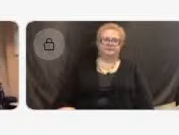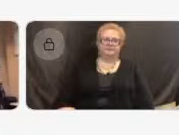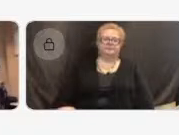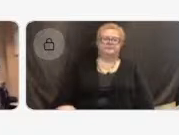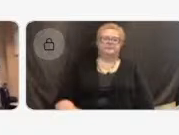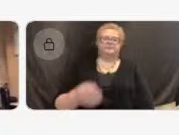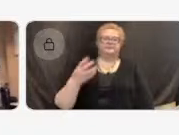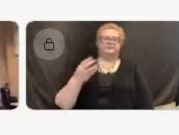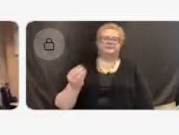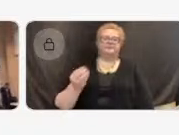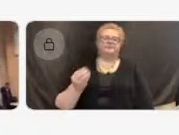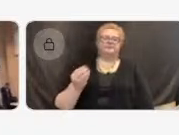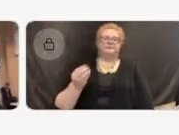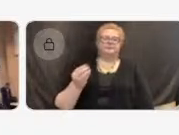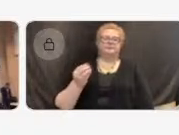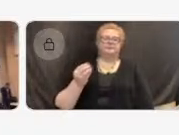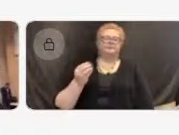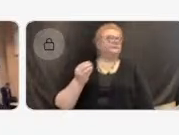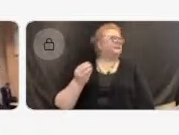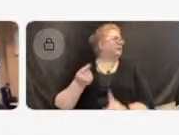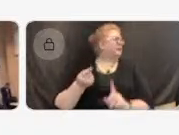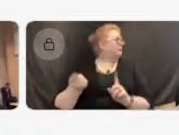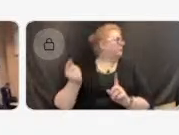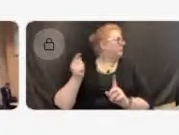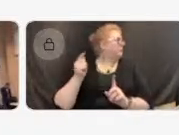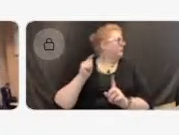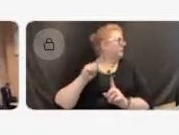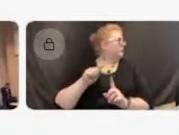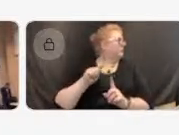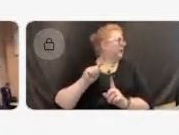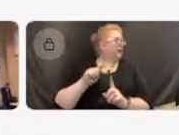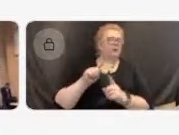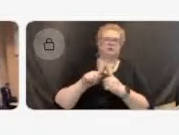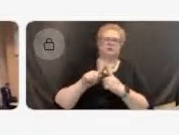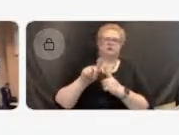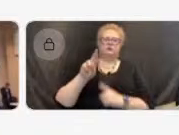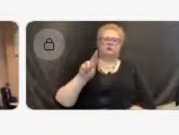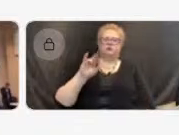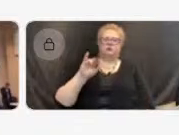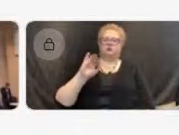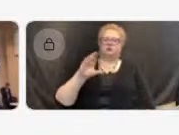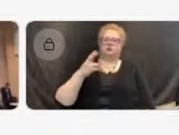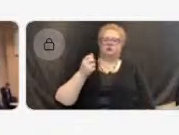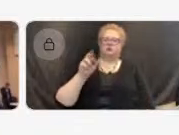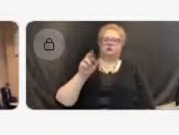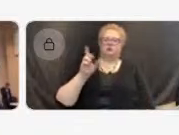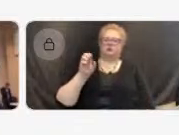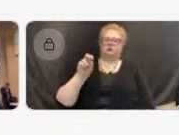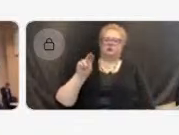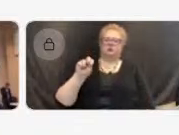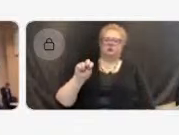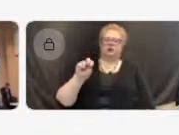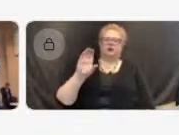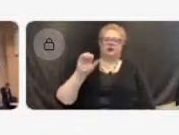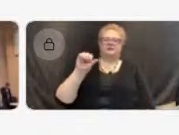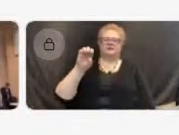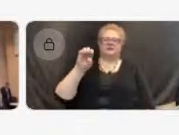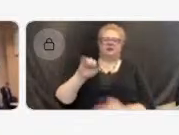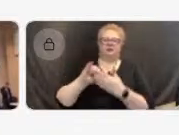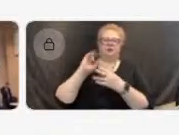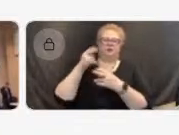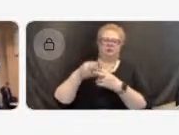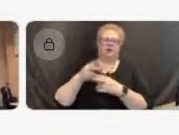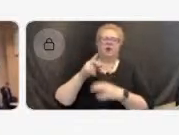You know, just go back to the Richardson case that was brought up. There are